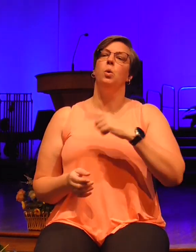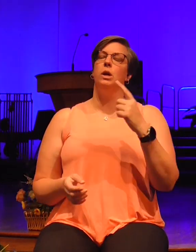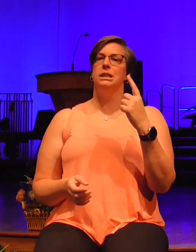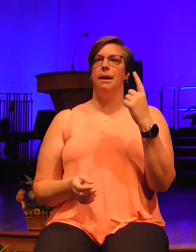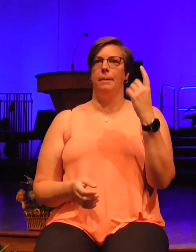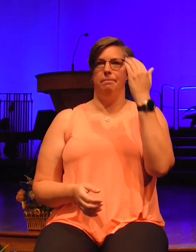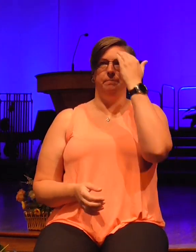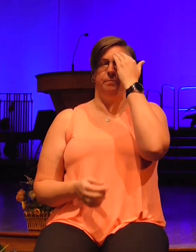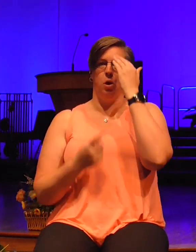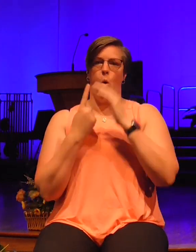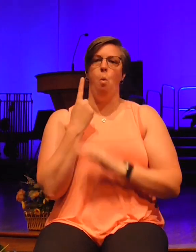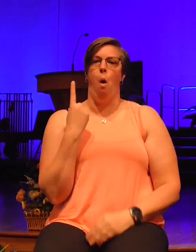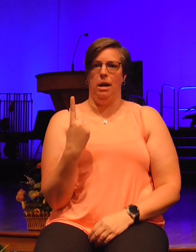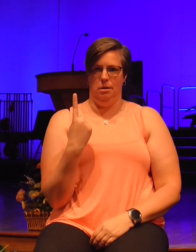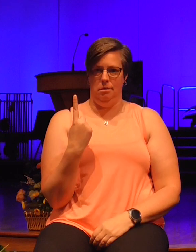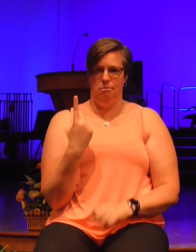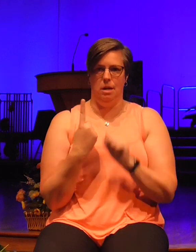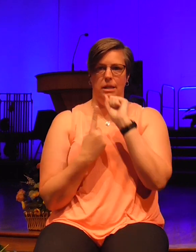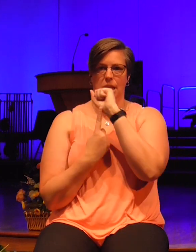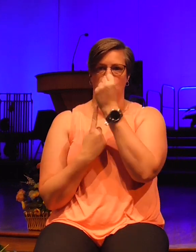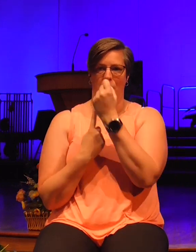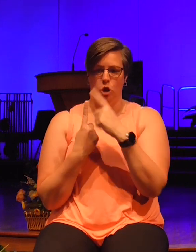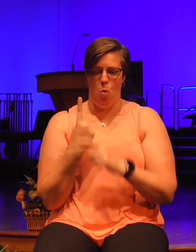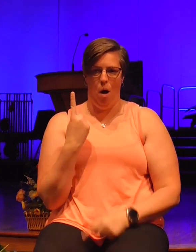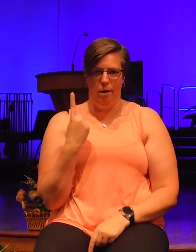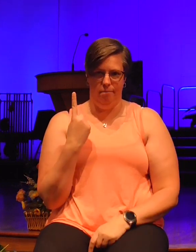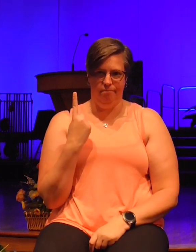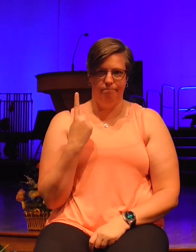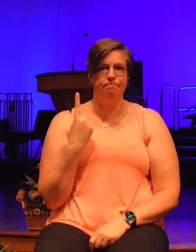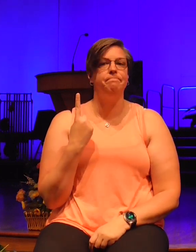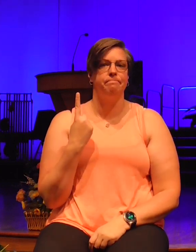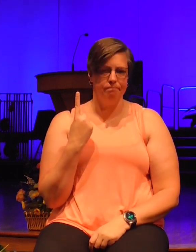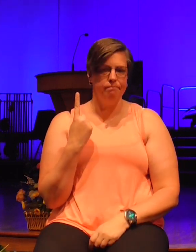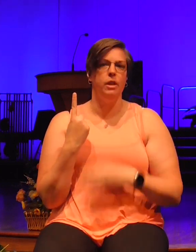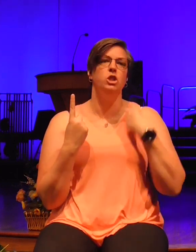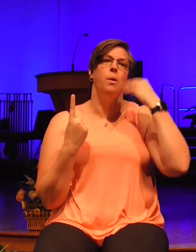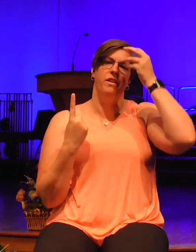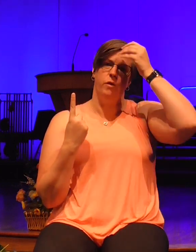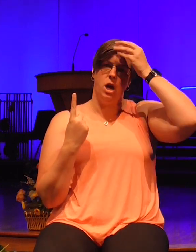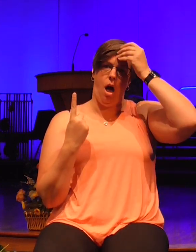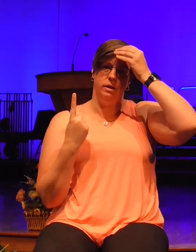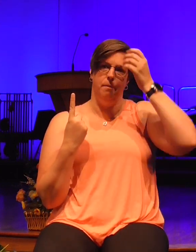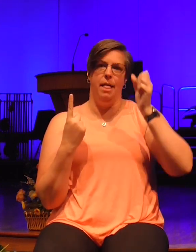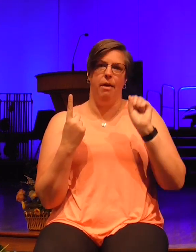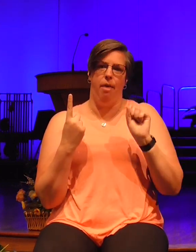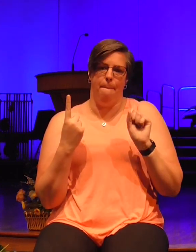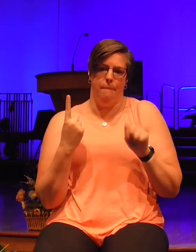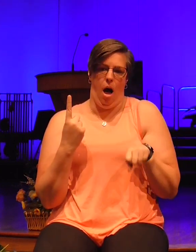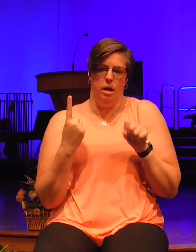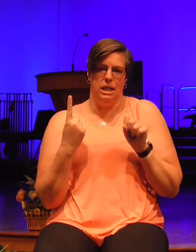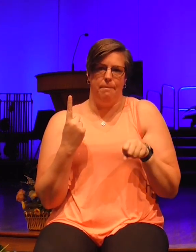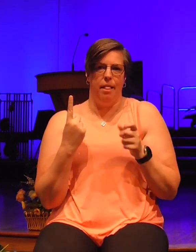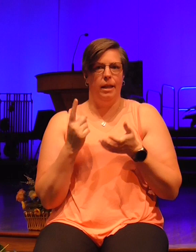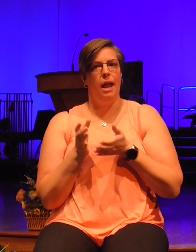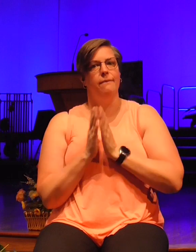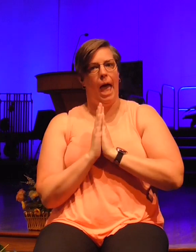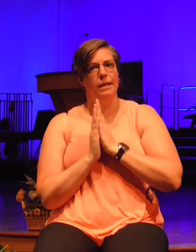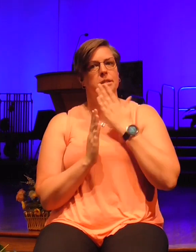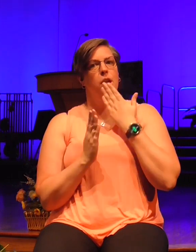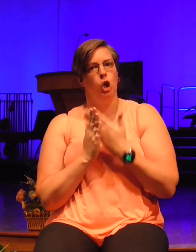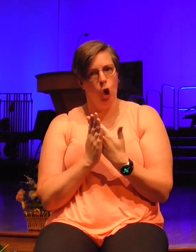to one situation in life as we contemplate this possibility of asking